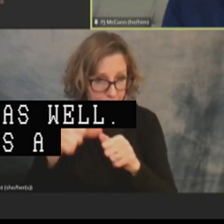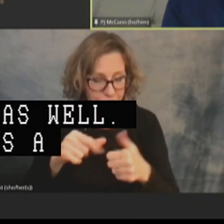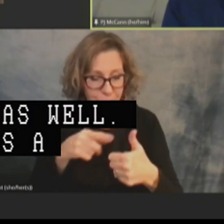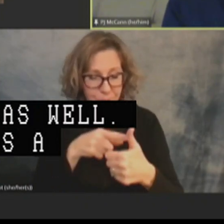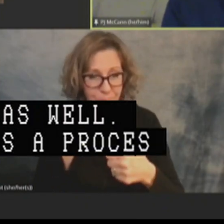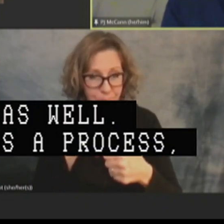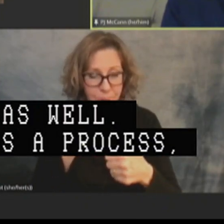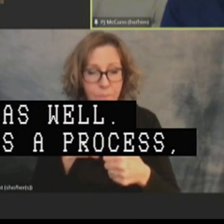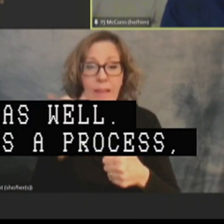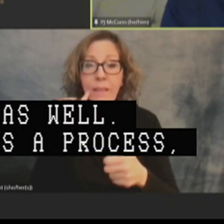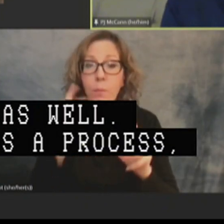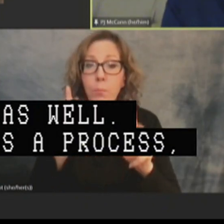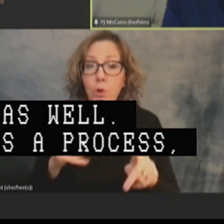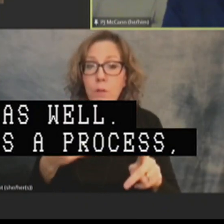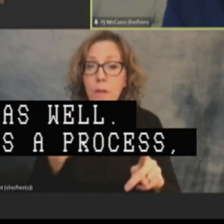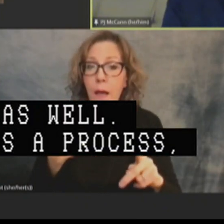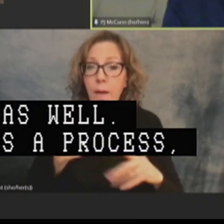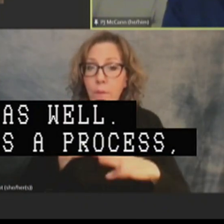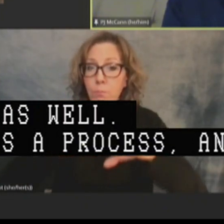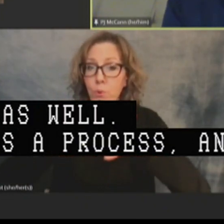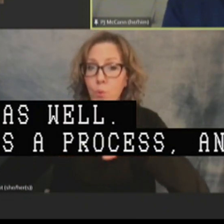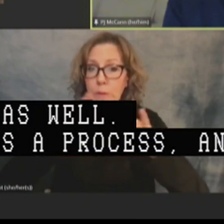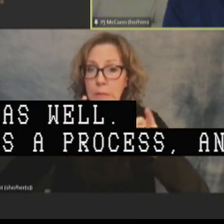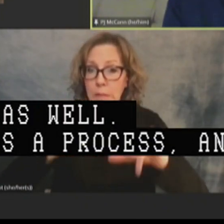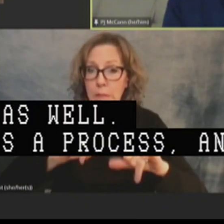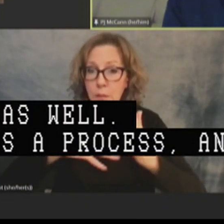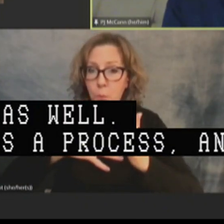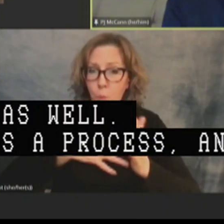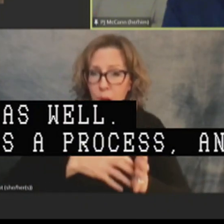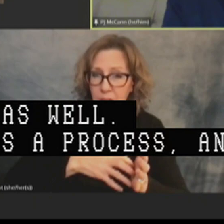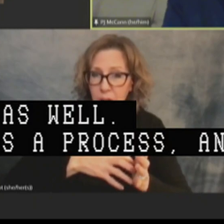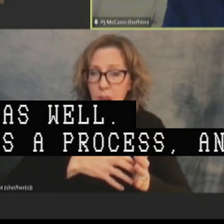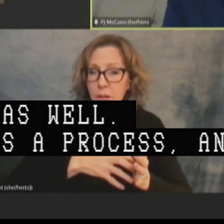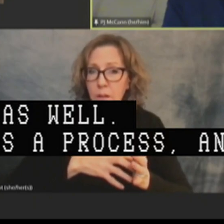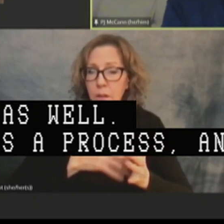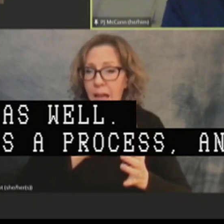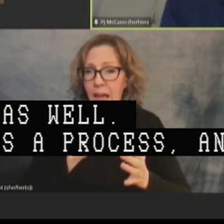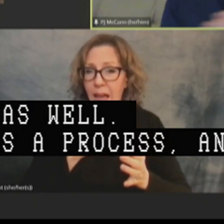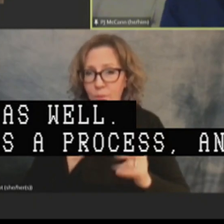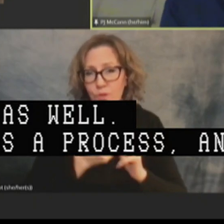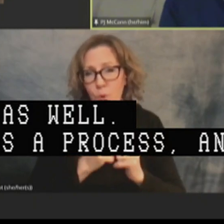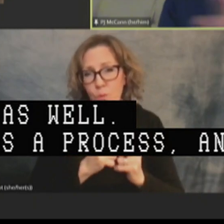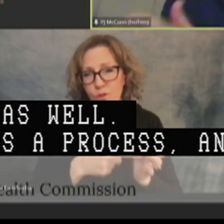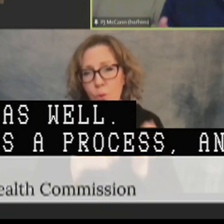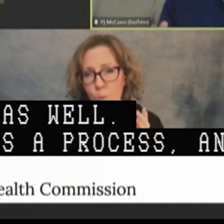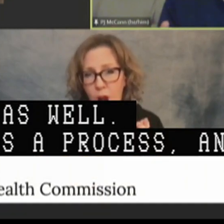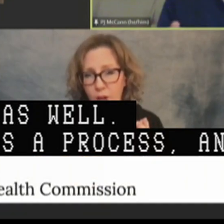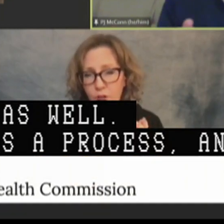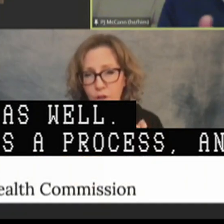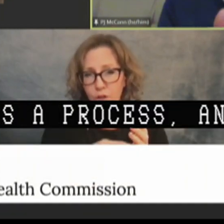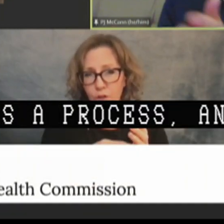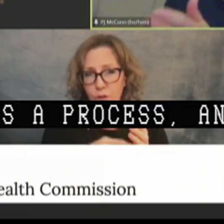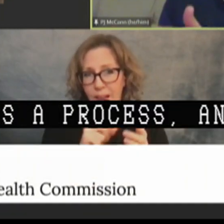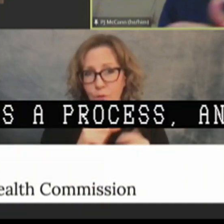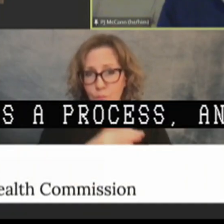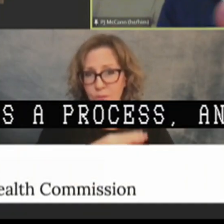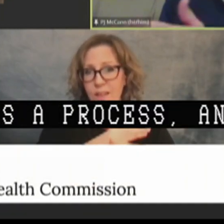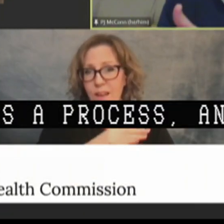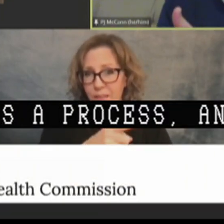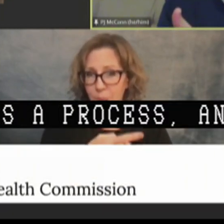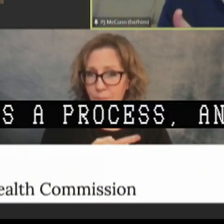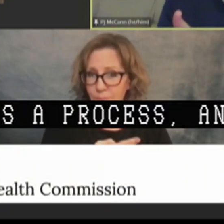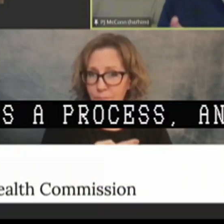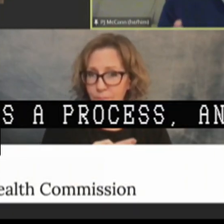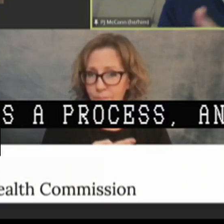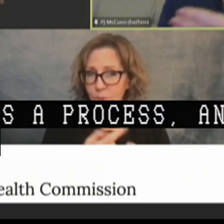an immunocompromised individual who sort of required an accommodation sort of to be protected from sort of